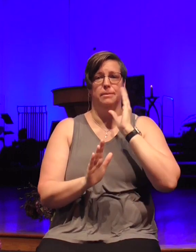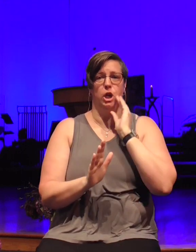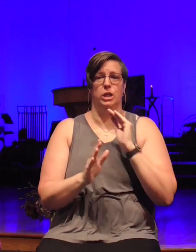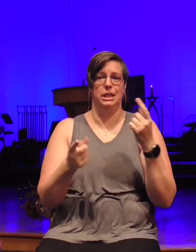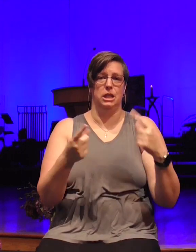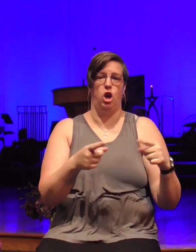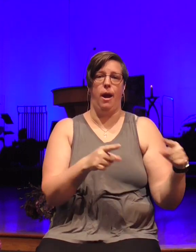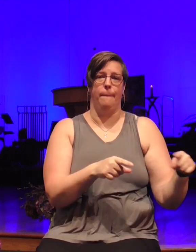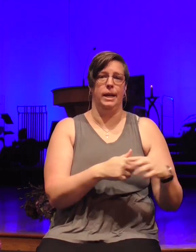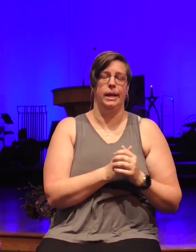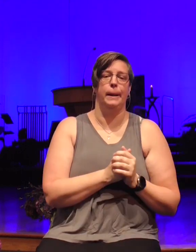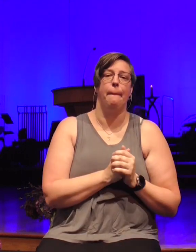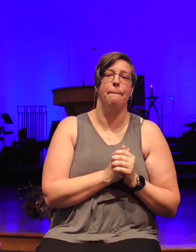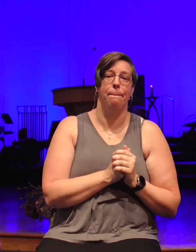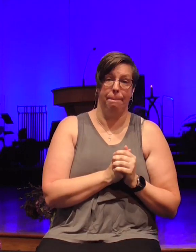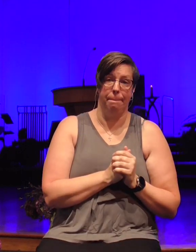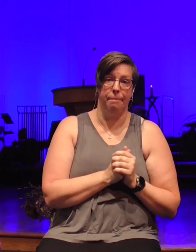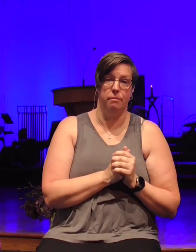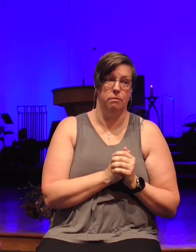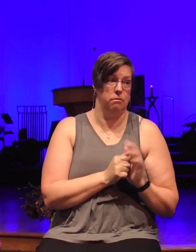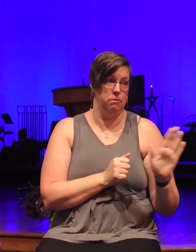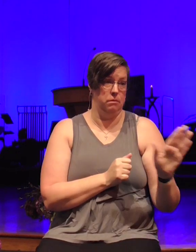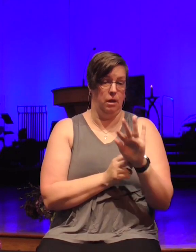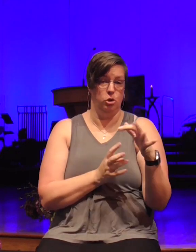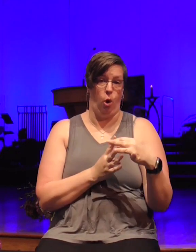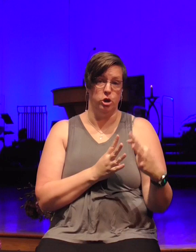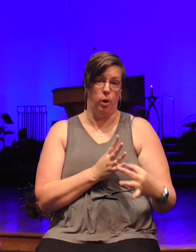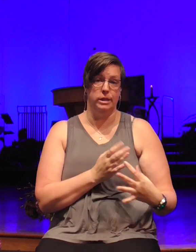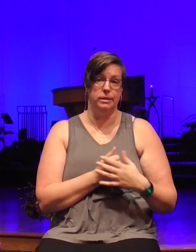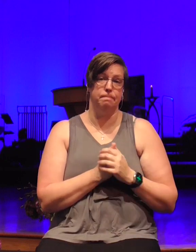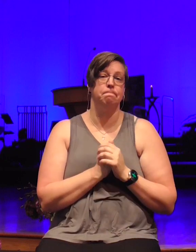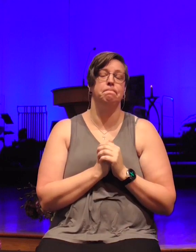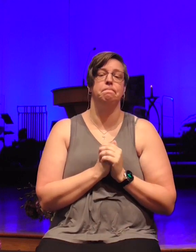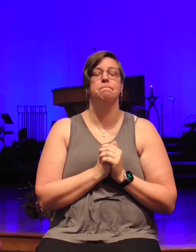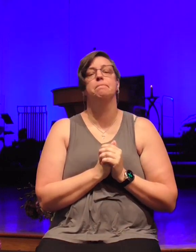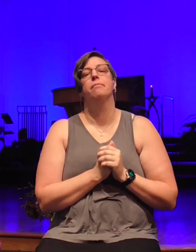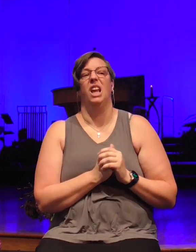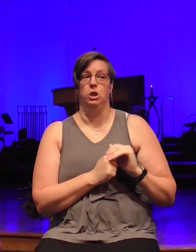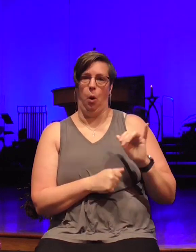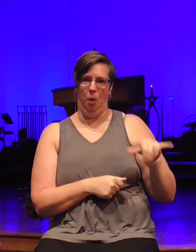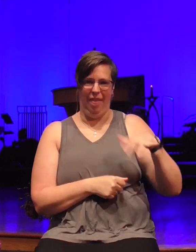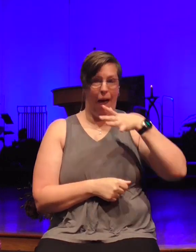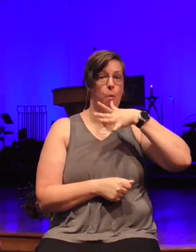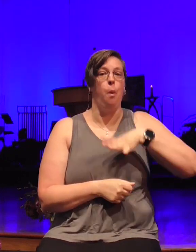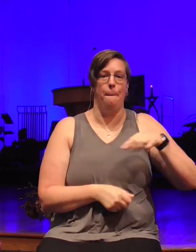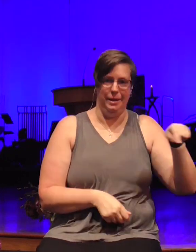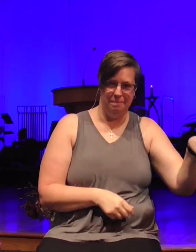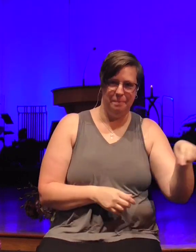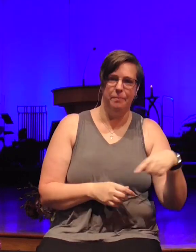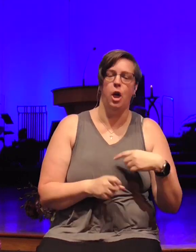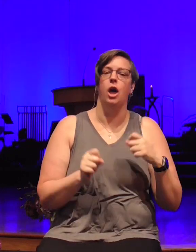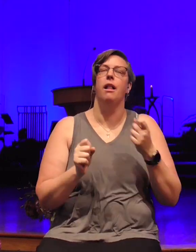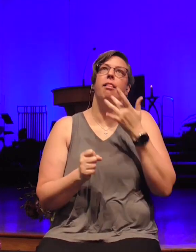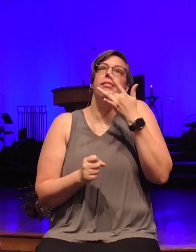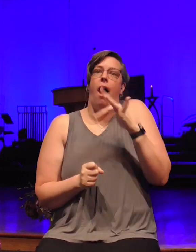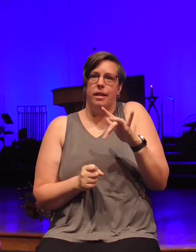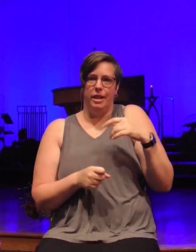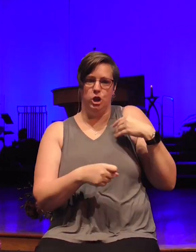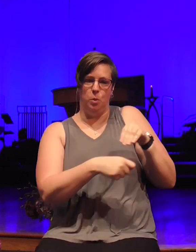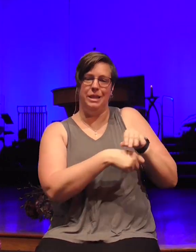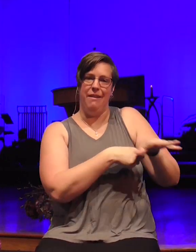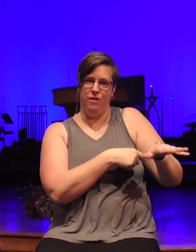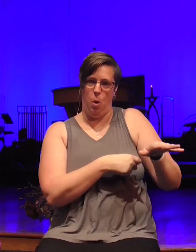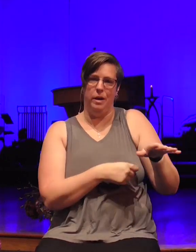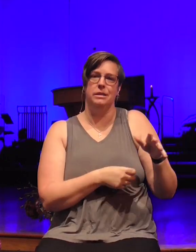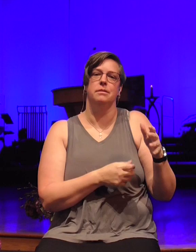going on. You choose. Luckily, this woman was able to be influenced by her